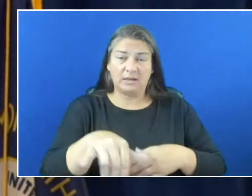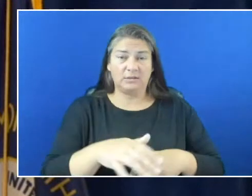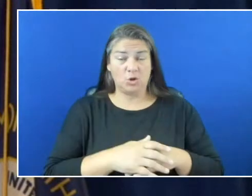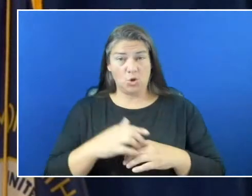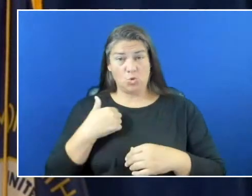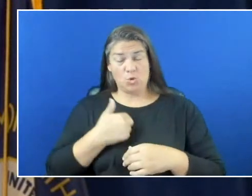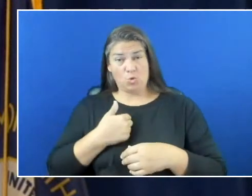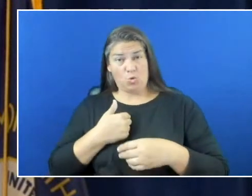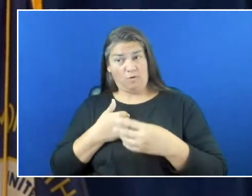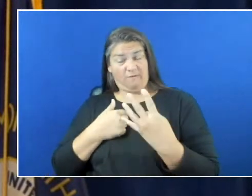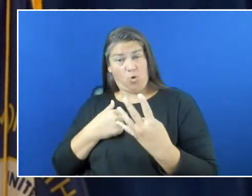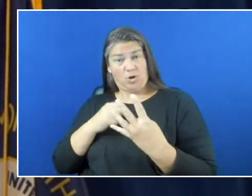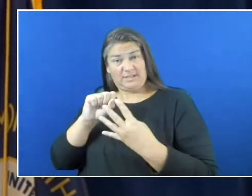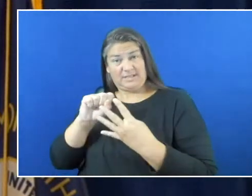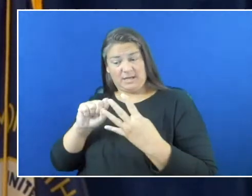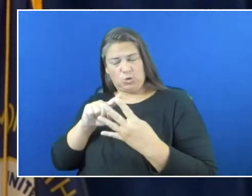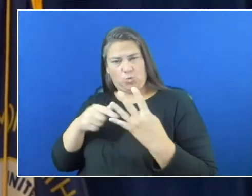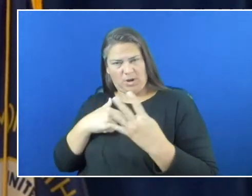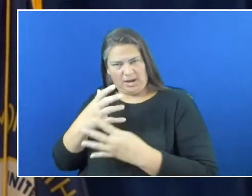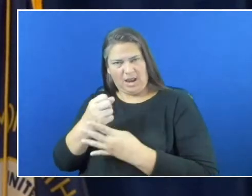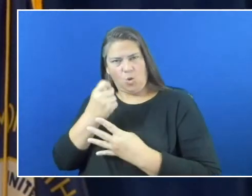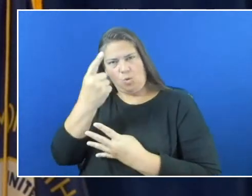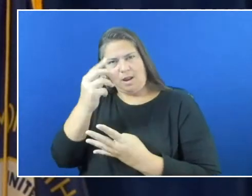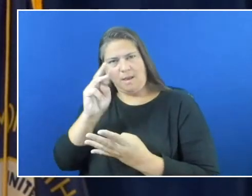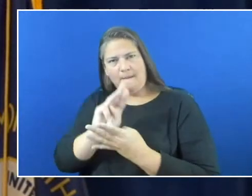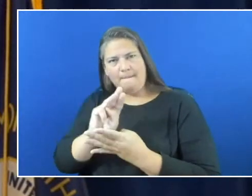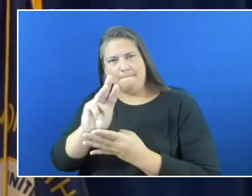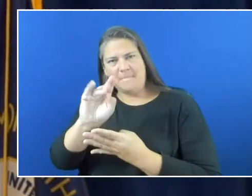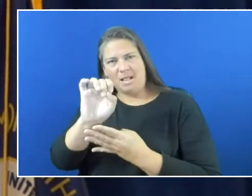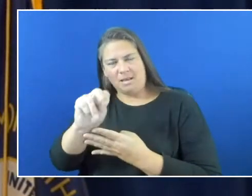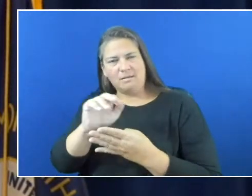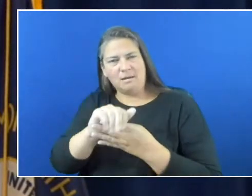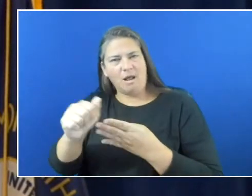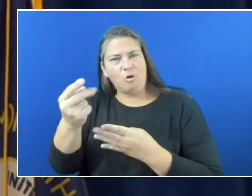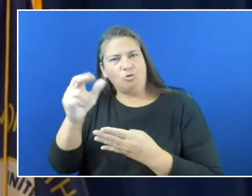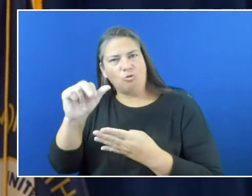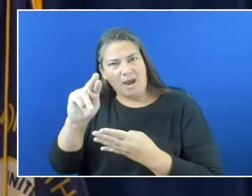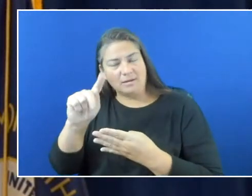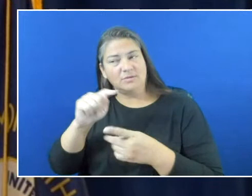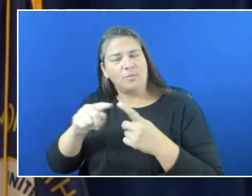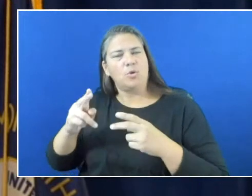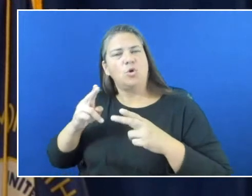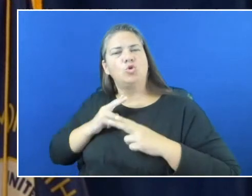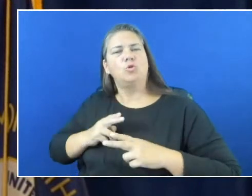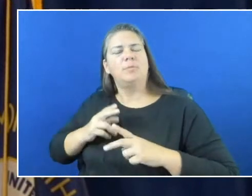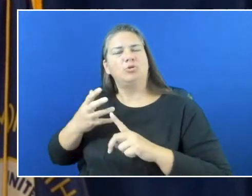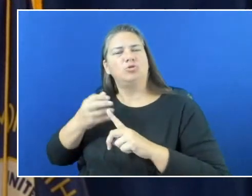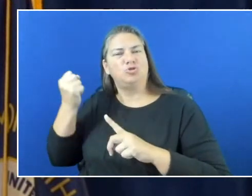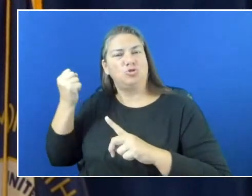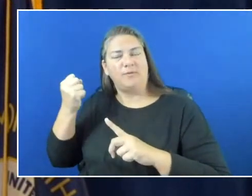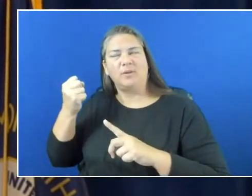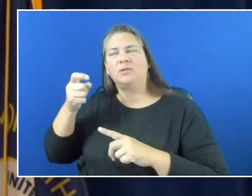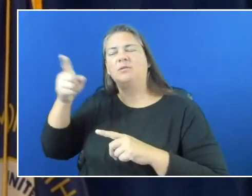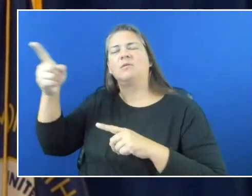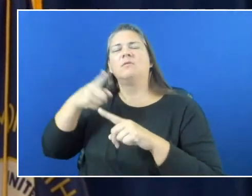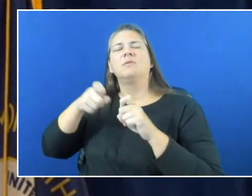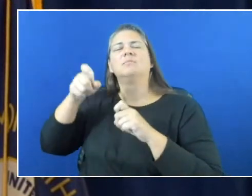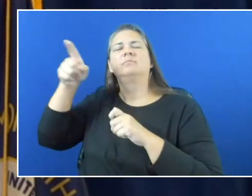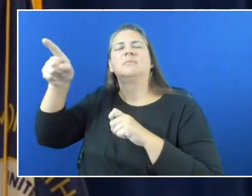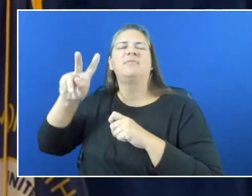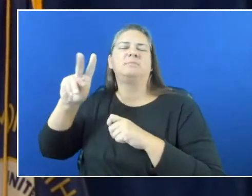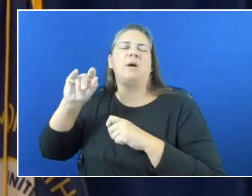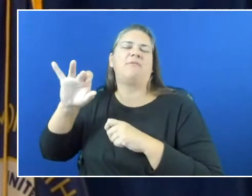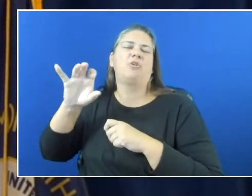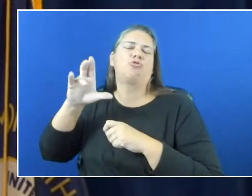$1 million grant related to human trafficking from the U.S. Department of Justice's Office for Victims of Crime. The funding helps our